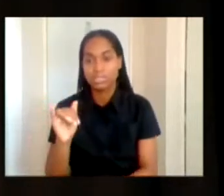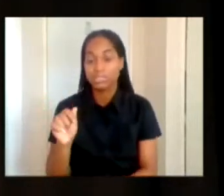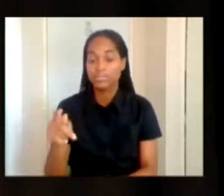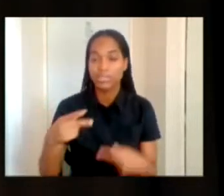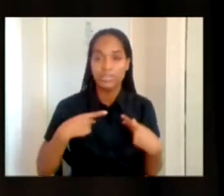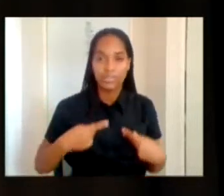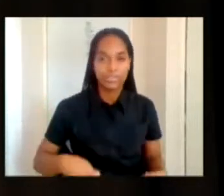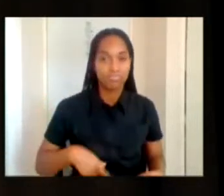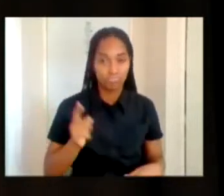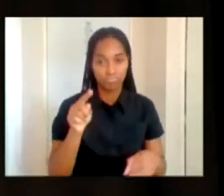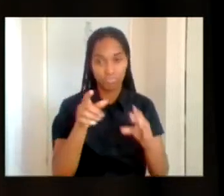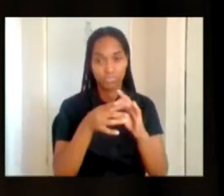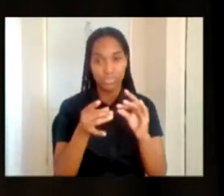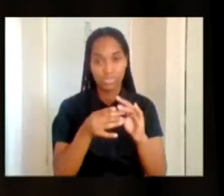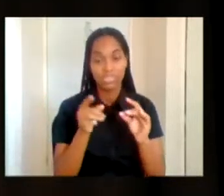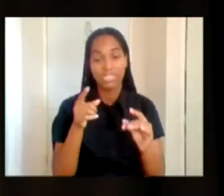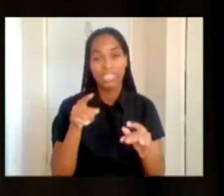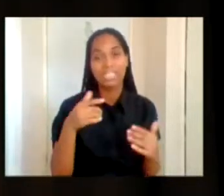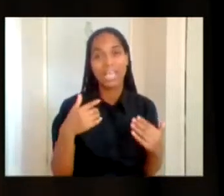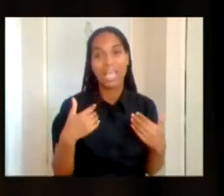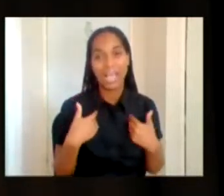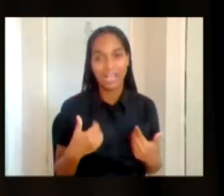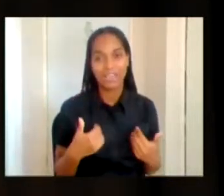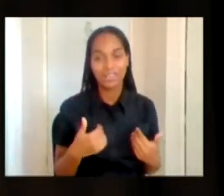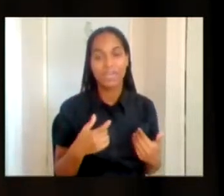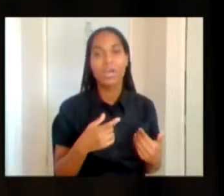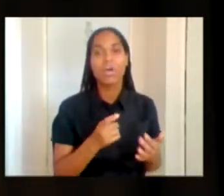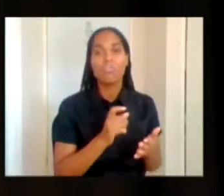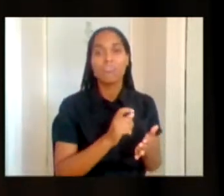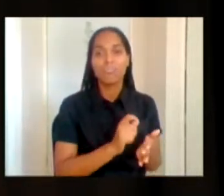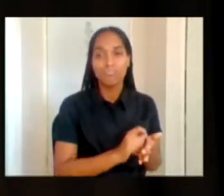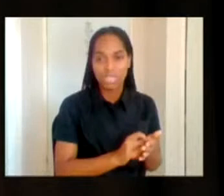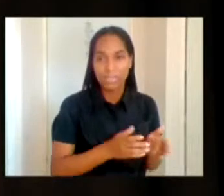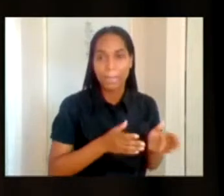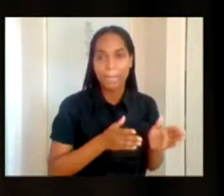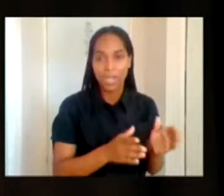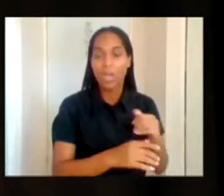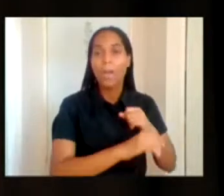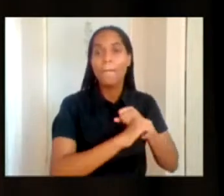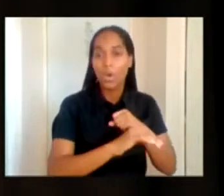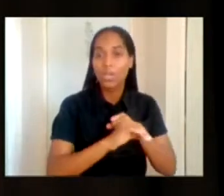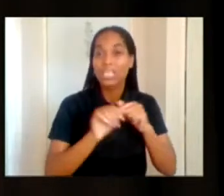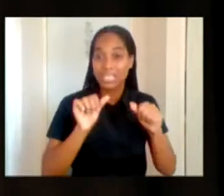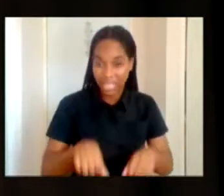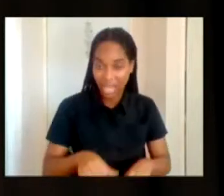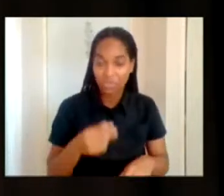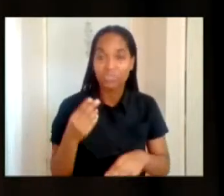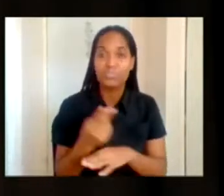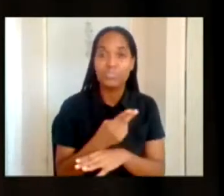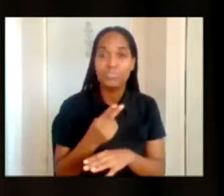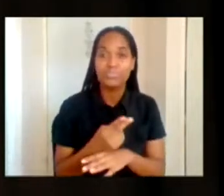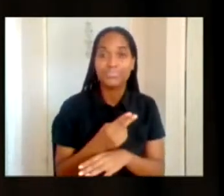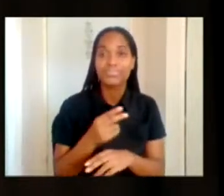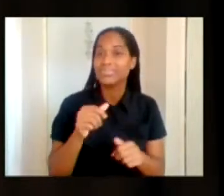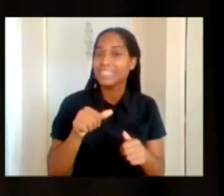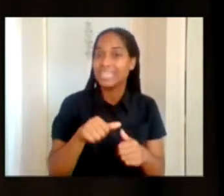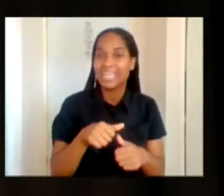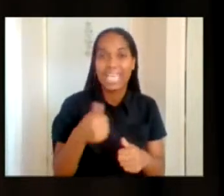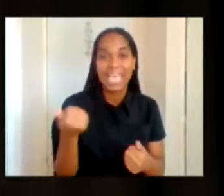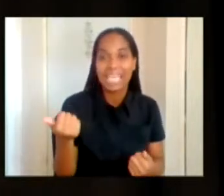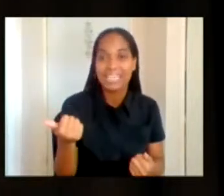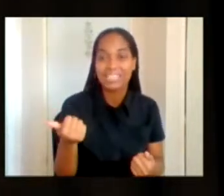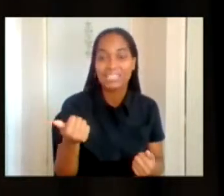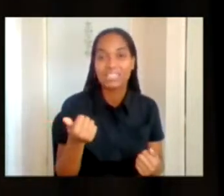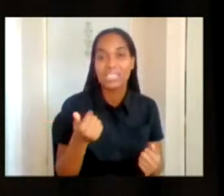you mentioned, that it has a return path. So, broadcast can use any available, return path.